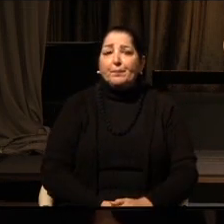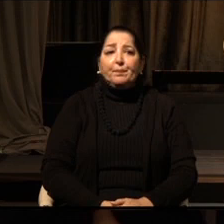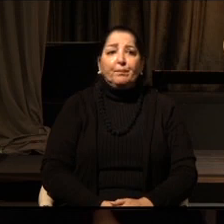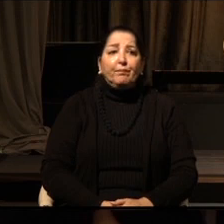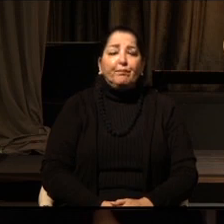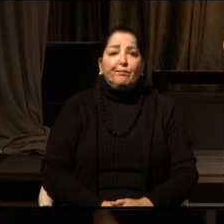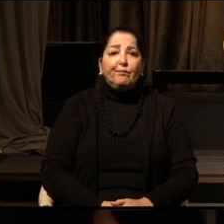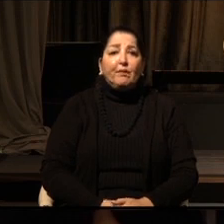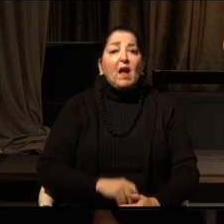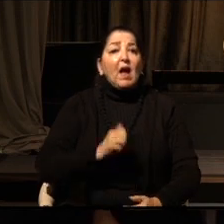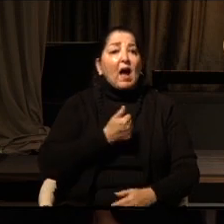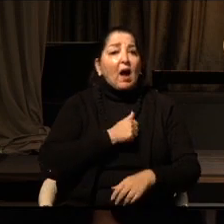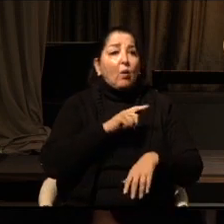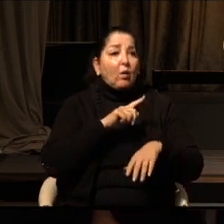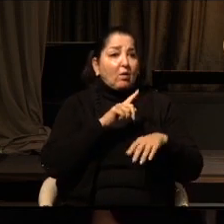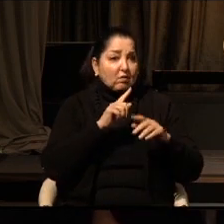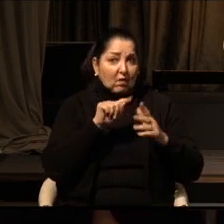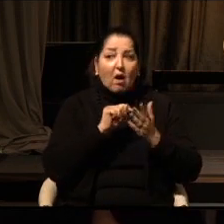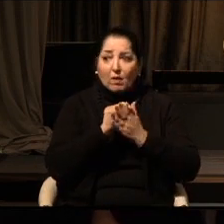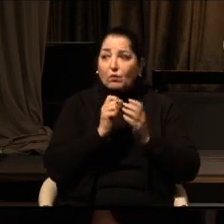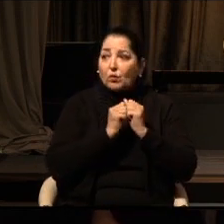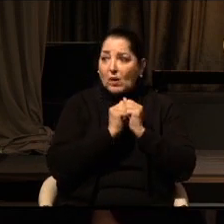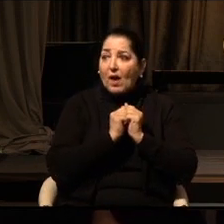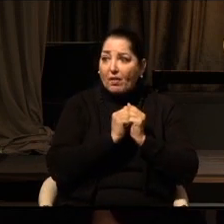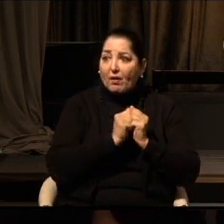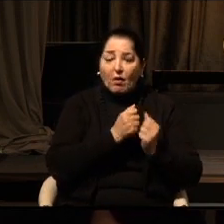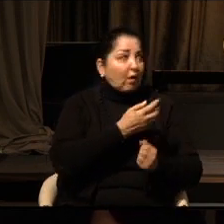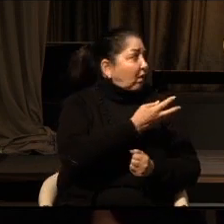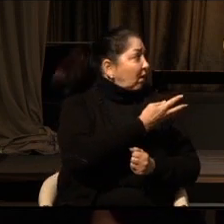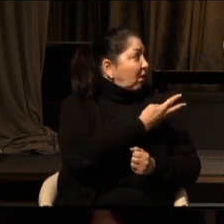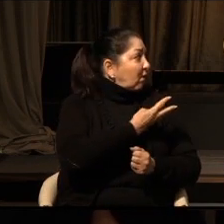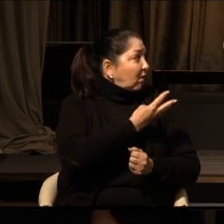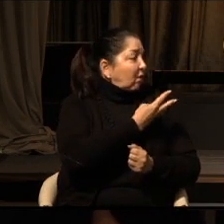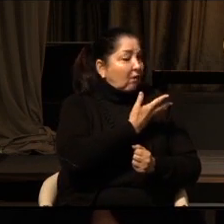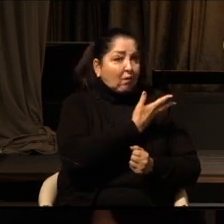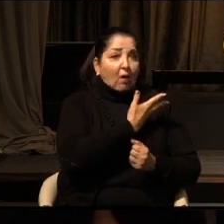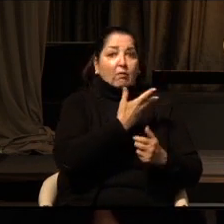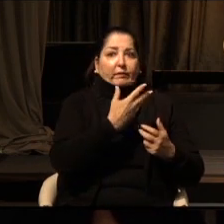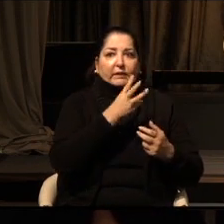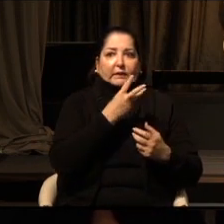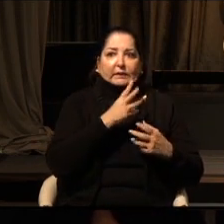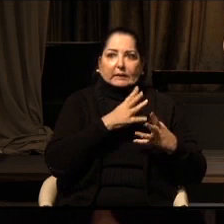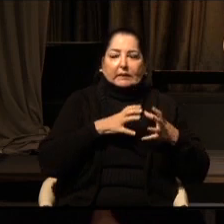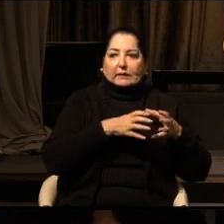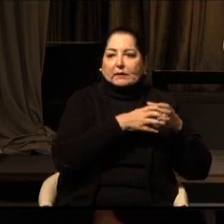During our time together, and even before that, we've just heard way too many